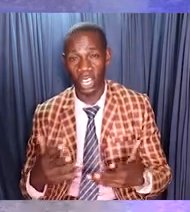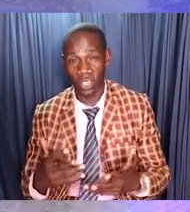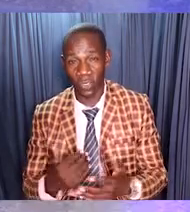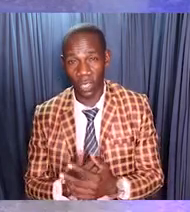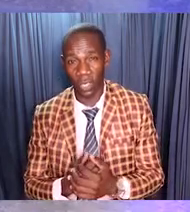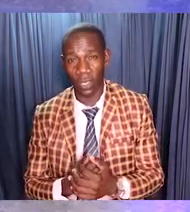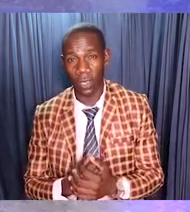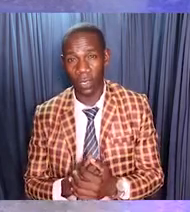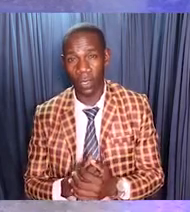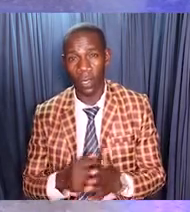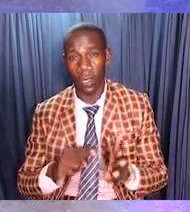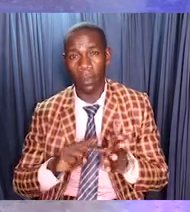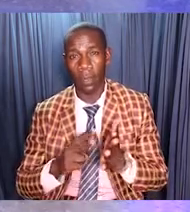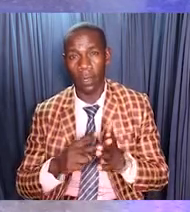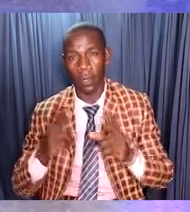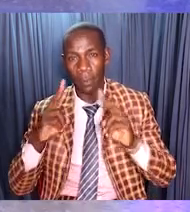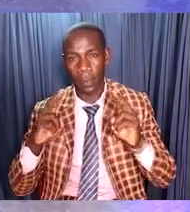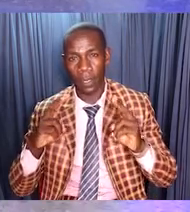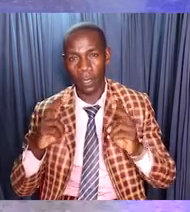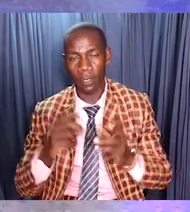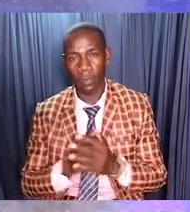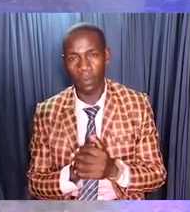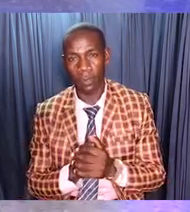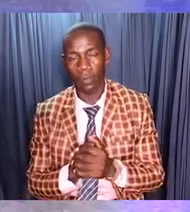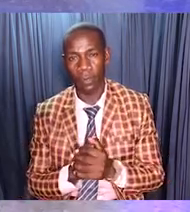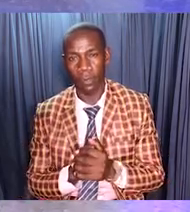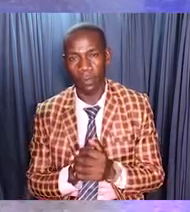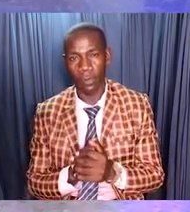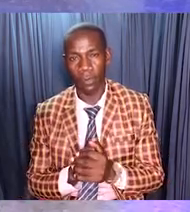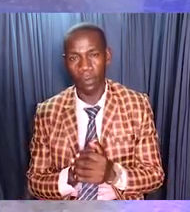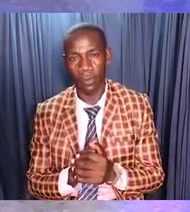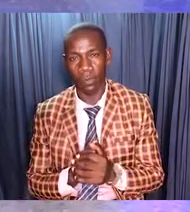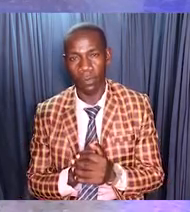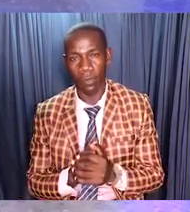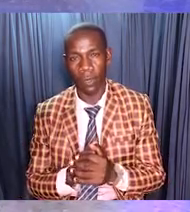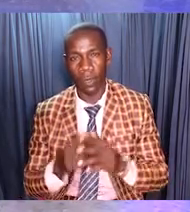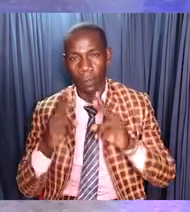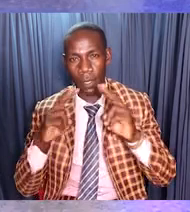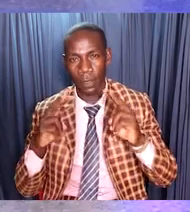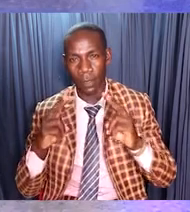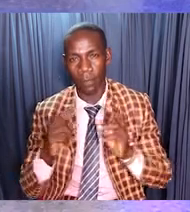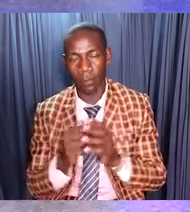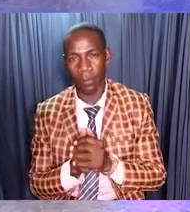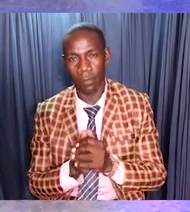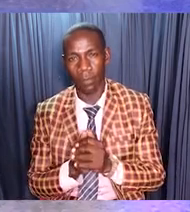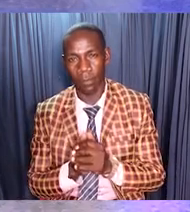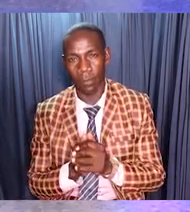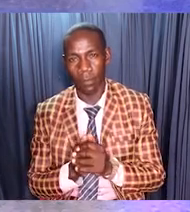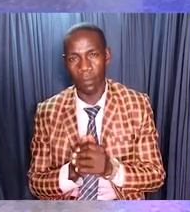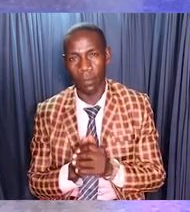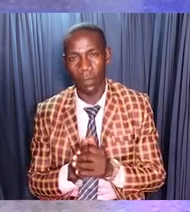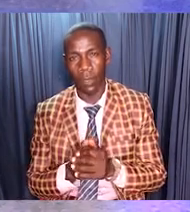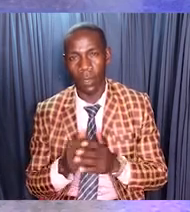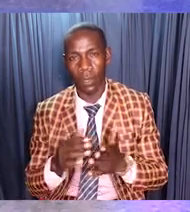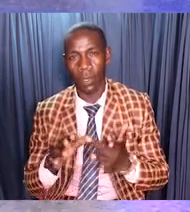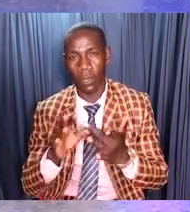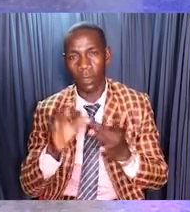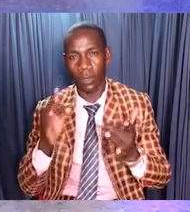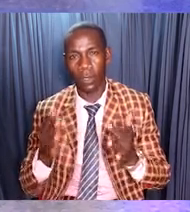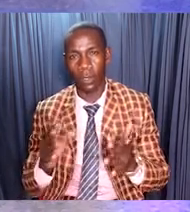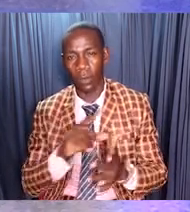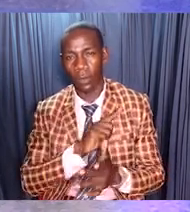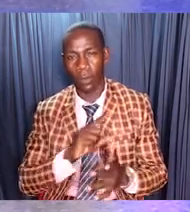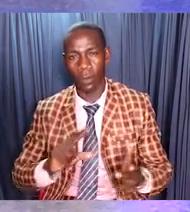Hallelujah. Hallelujah. Mana yake amani. That means peace. Amani. Peace. Sasa mmekuwa wateule wa